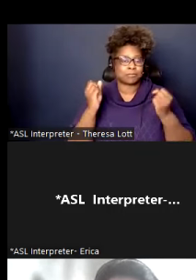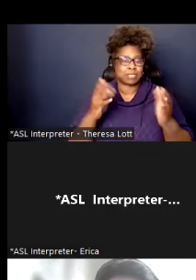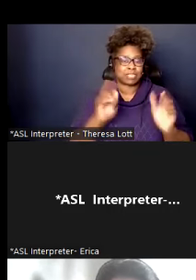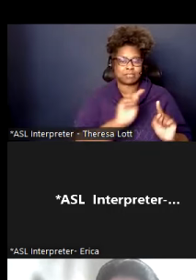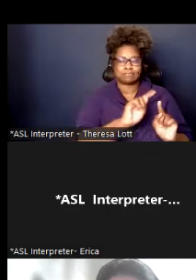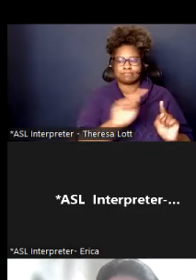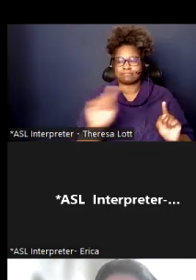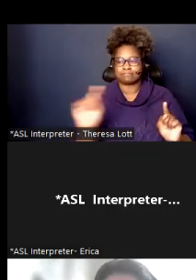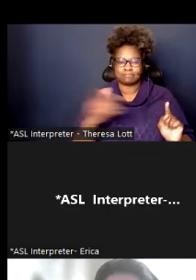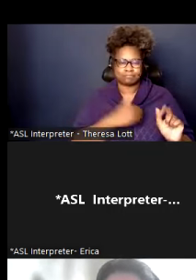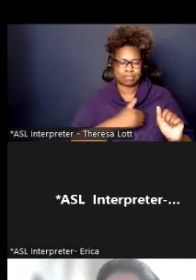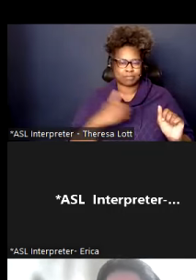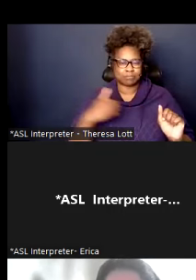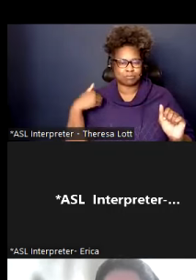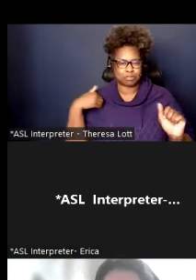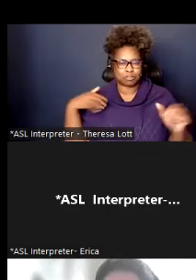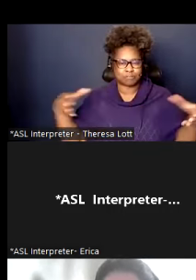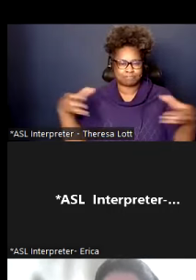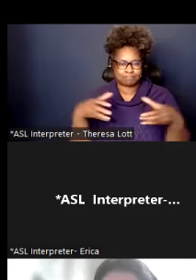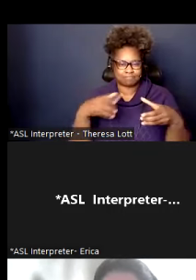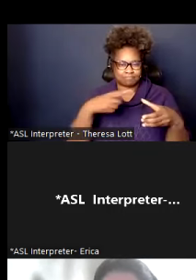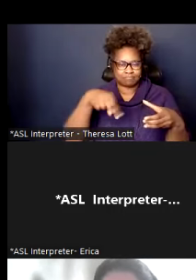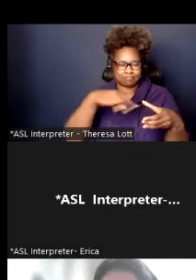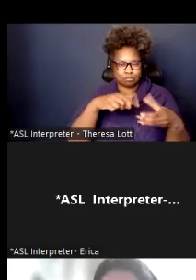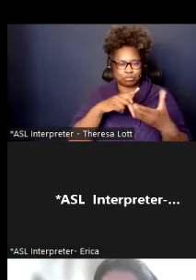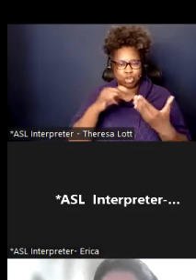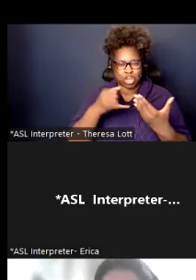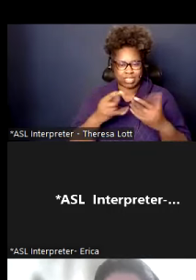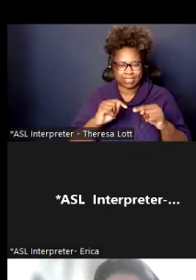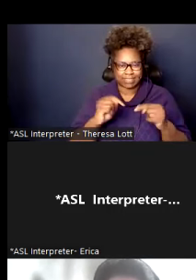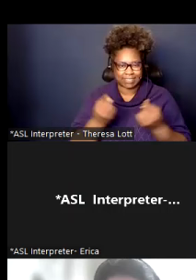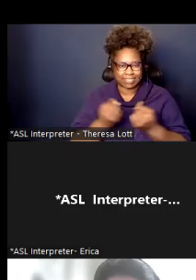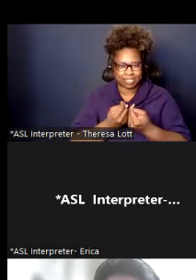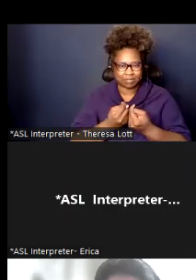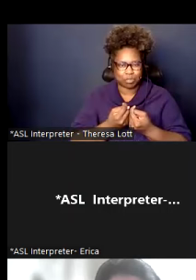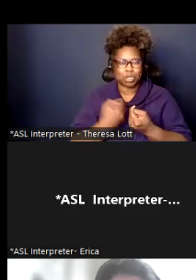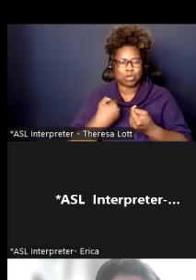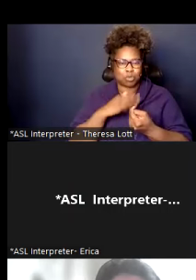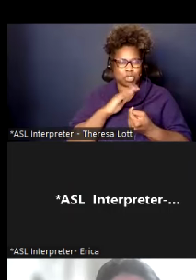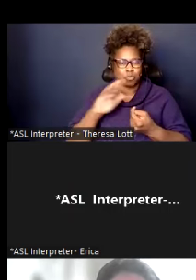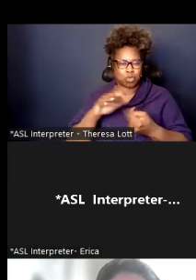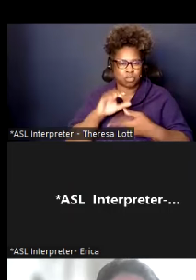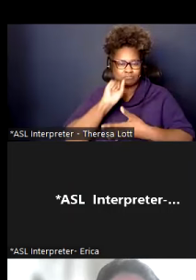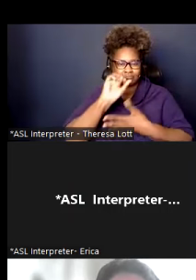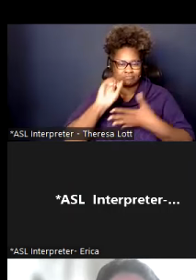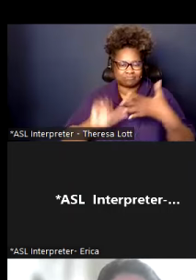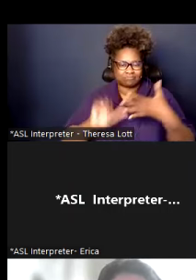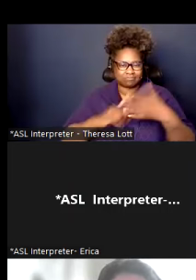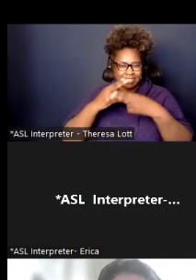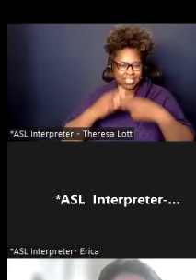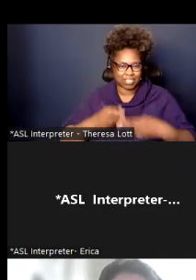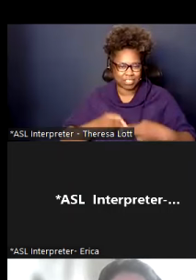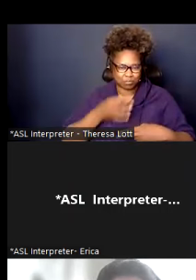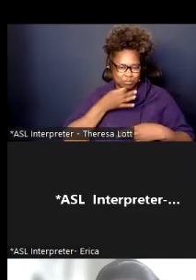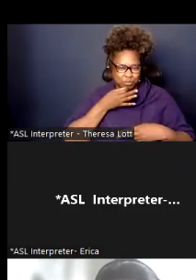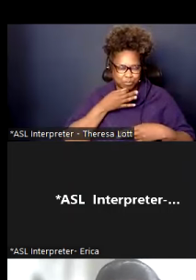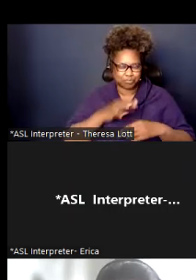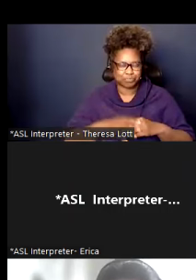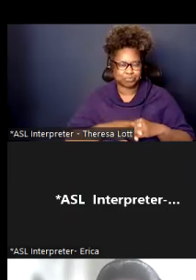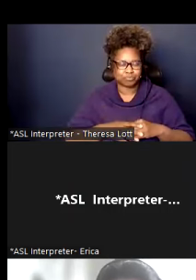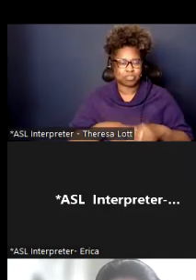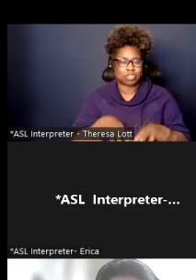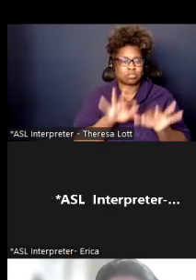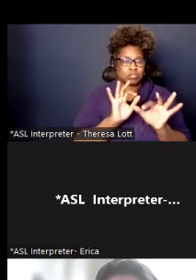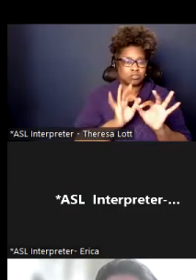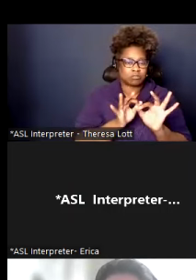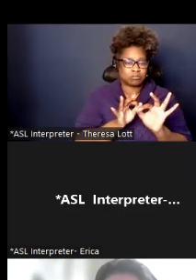the project team who we will be introducing very shortly. Just a quick note on translation services for